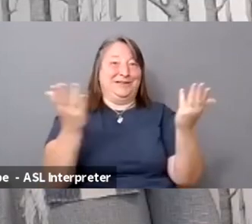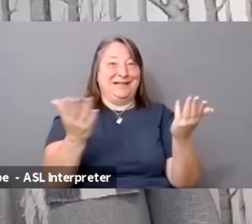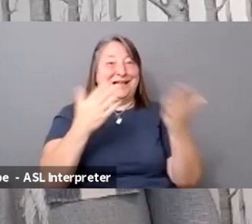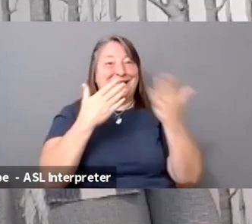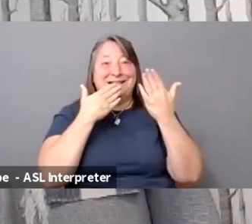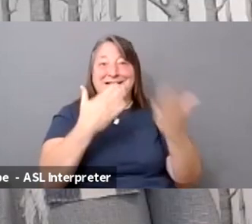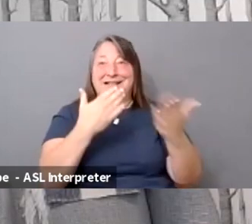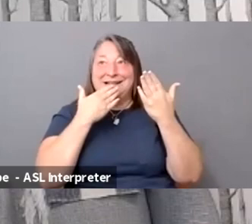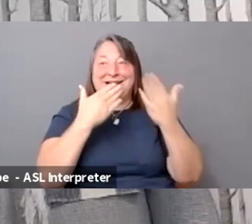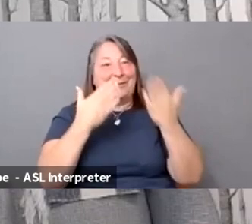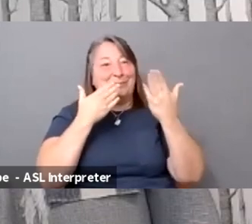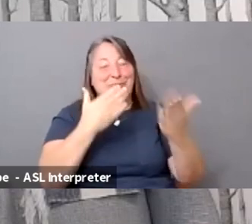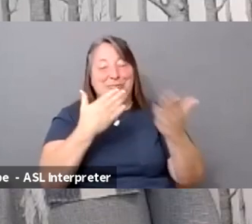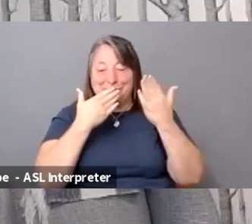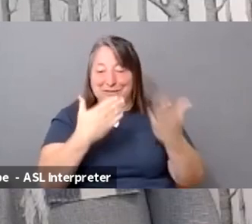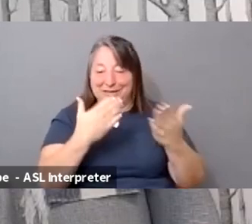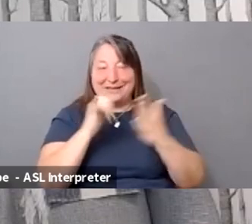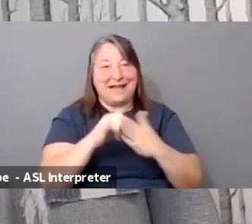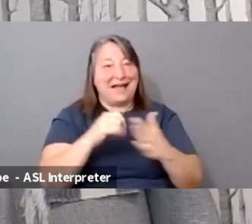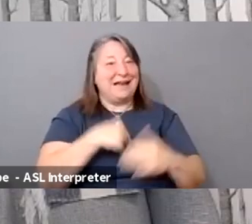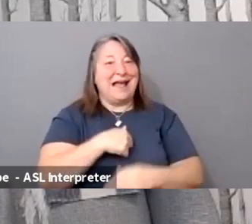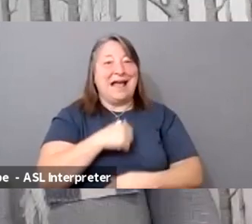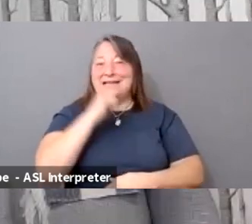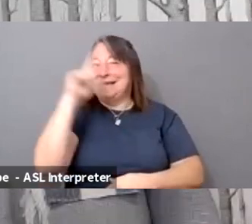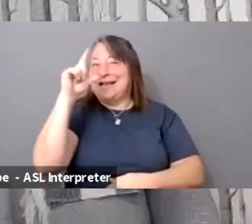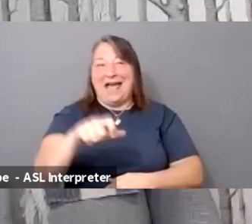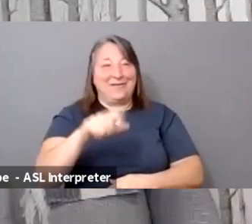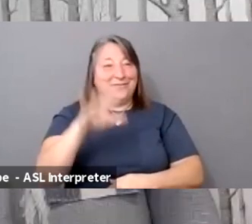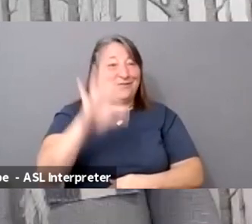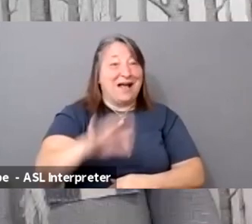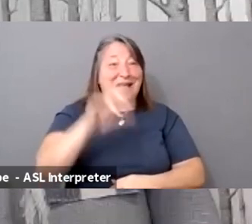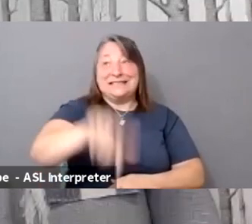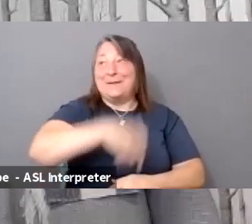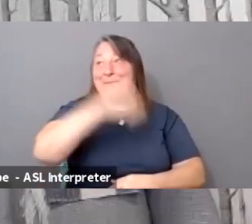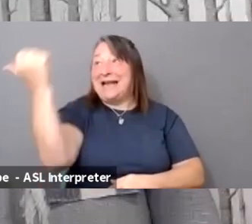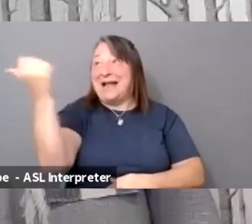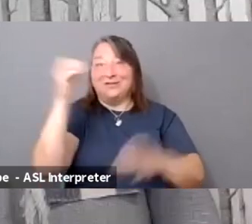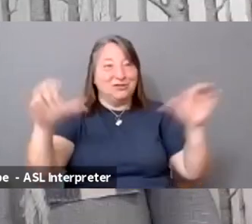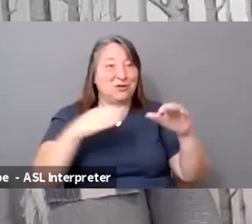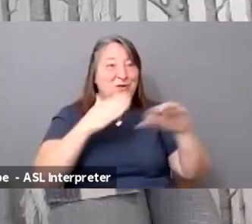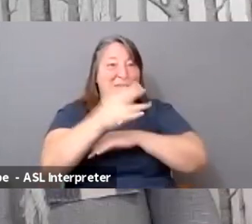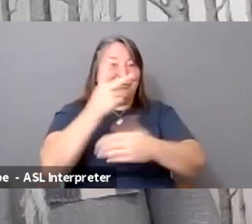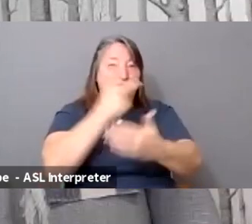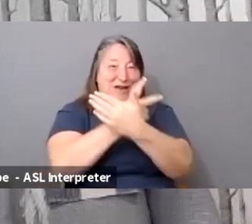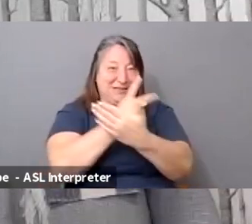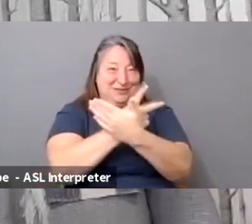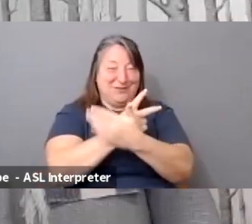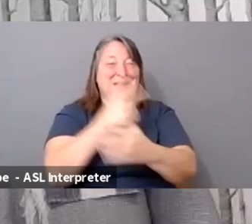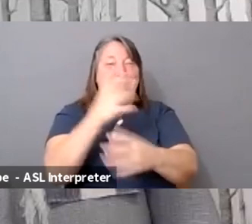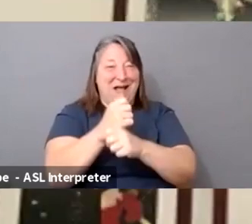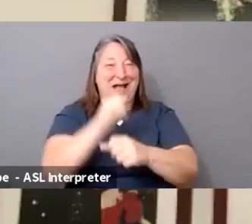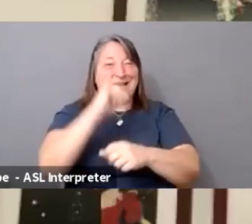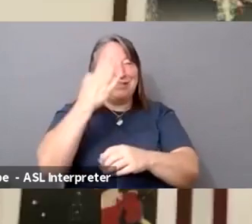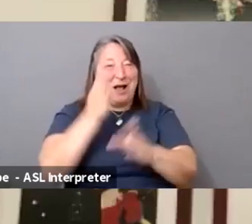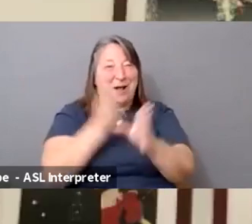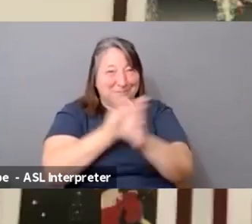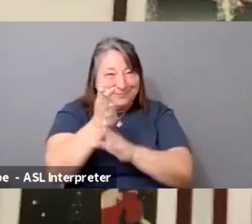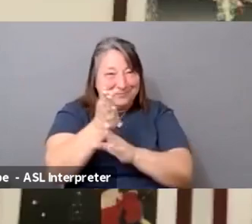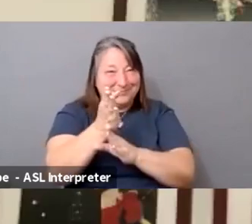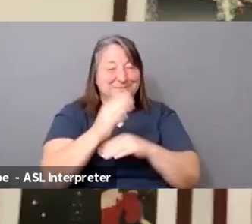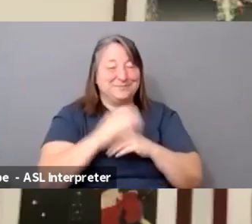goodness I didn't have to find something else to do after I went to grad school for it. So what was